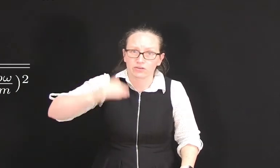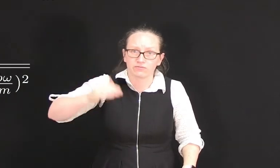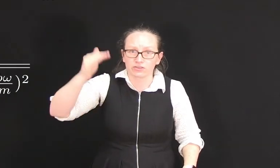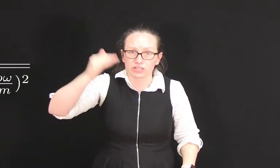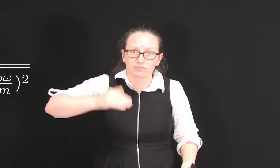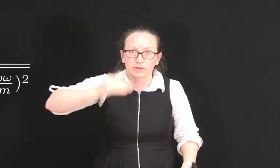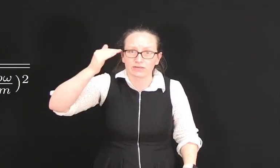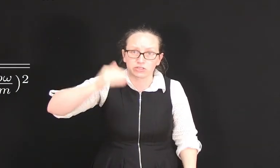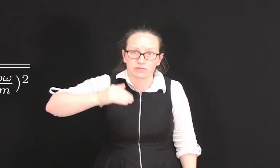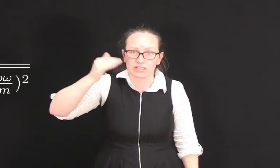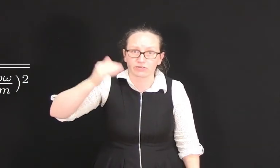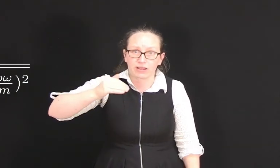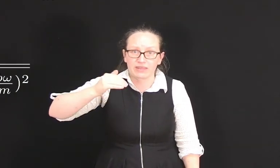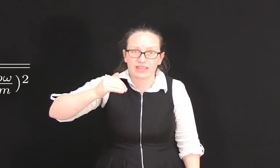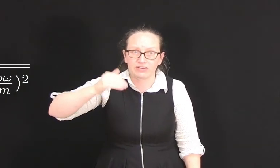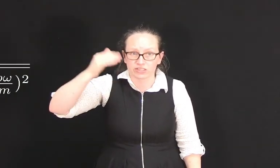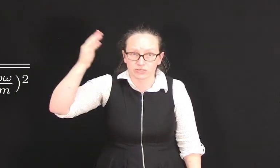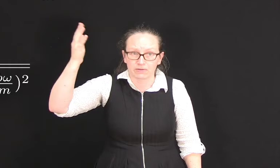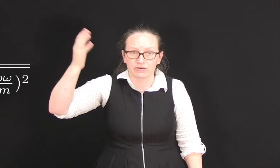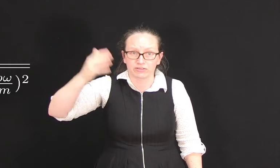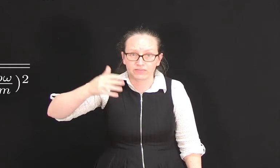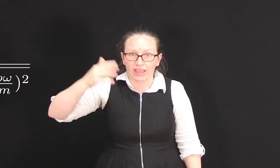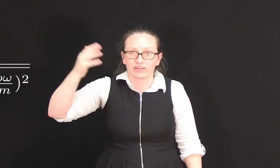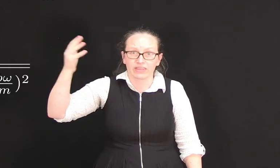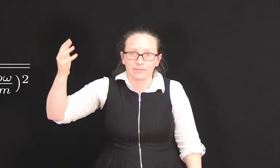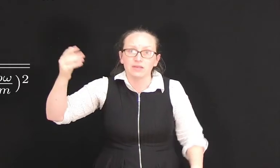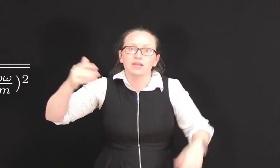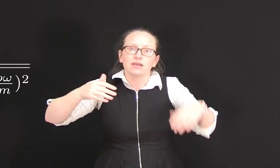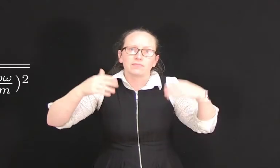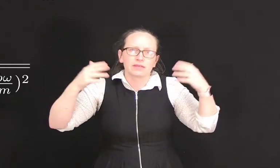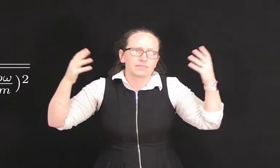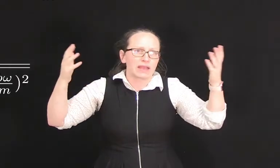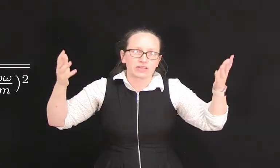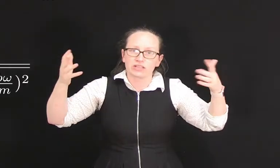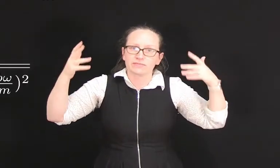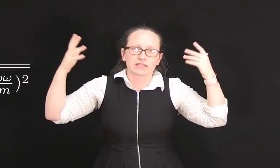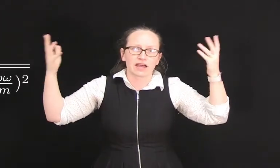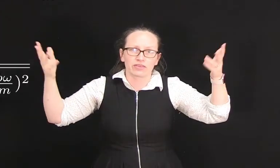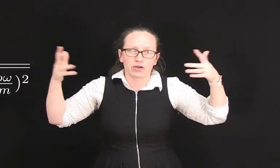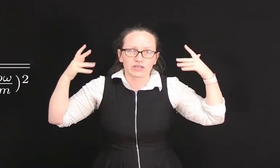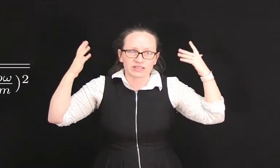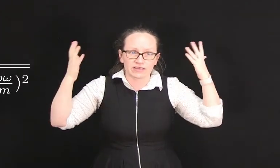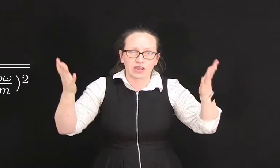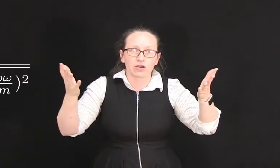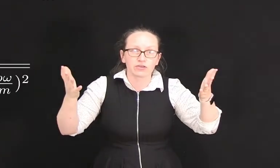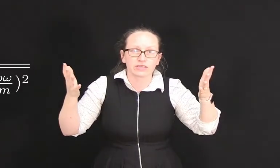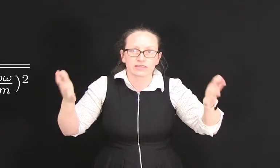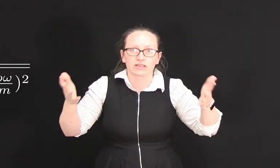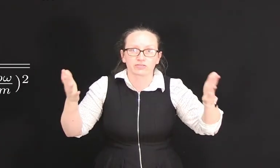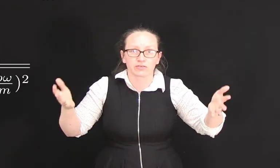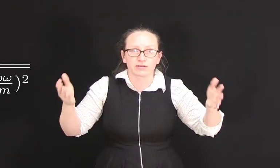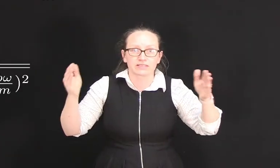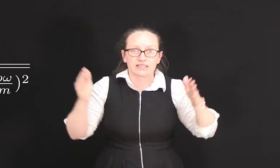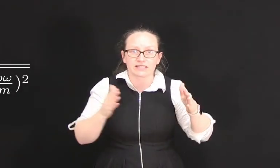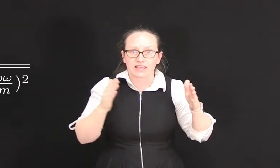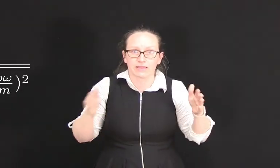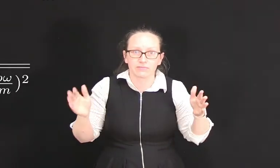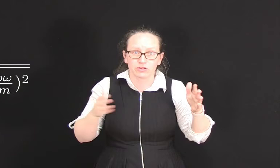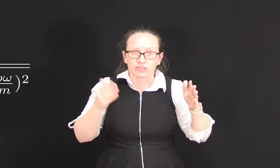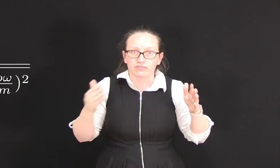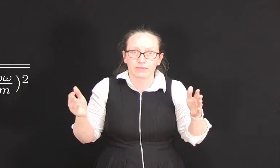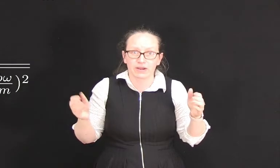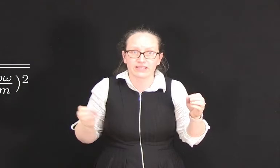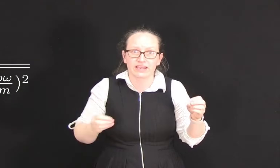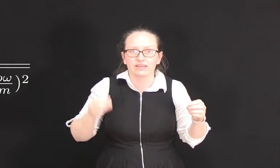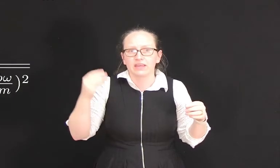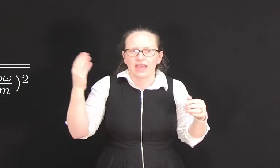system. So for the spring, which we're describing here, it's the square root of k on m. But pendulums and other objects have their own natural frequencies that they